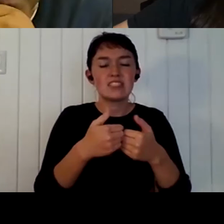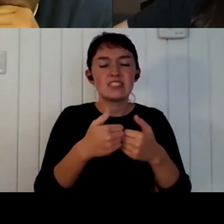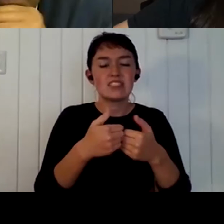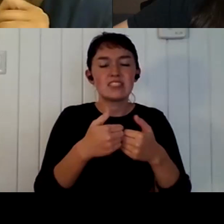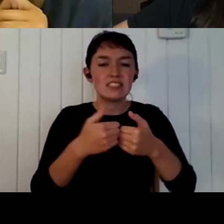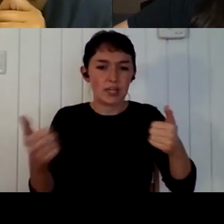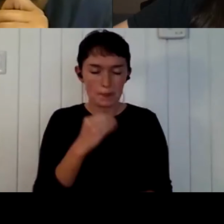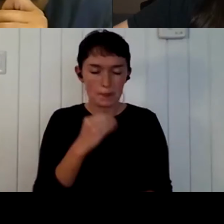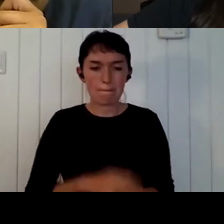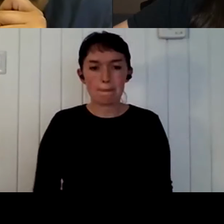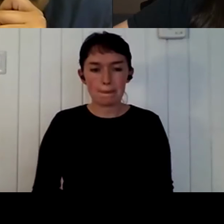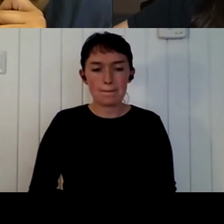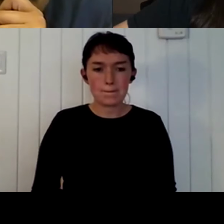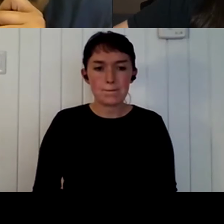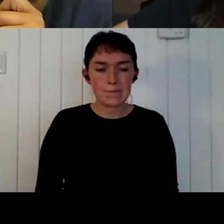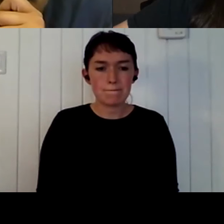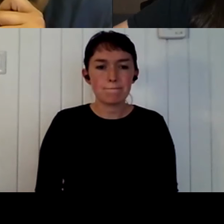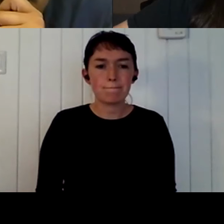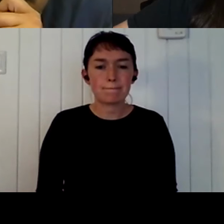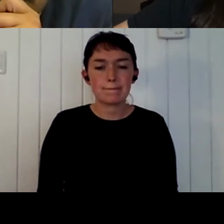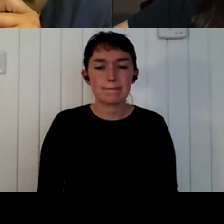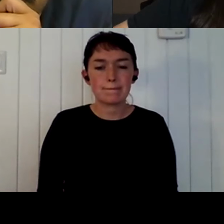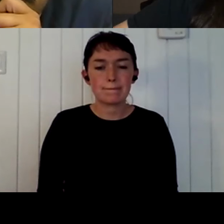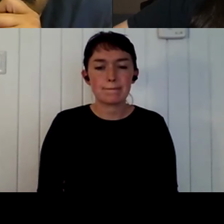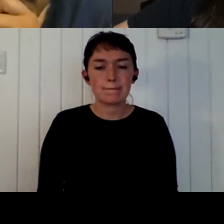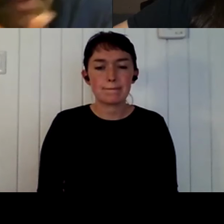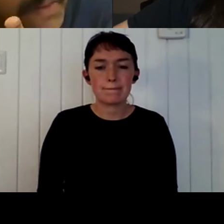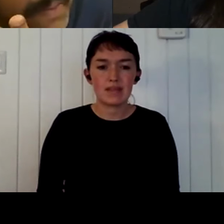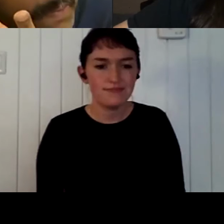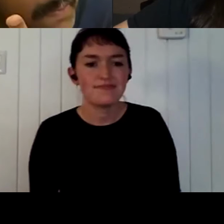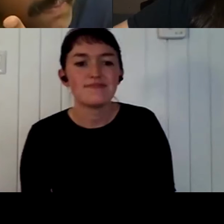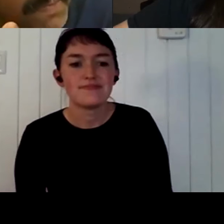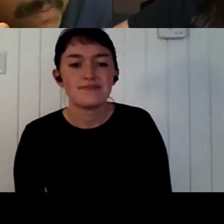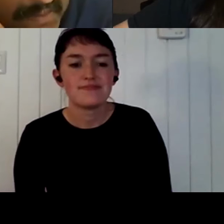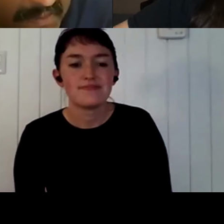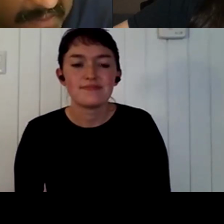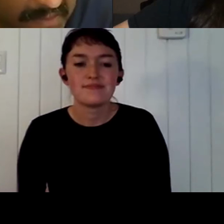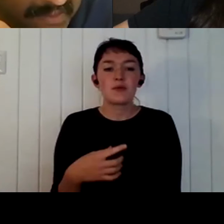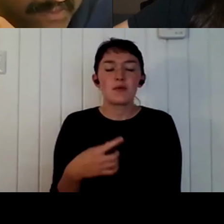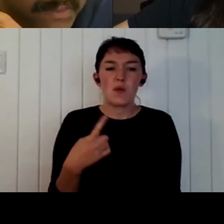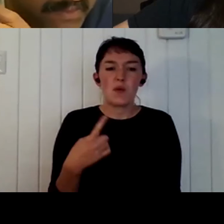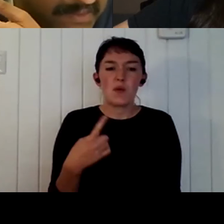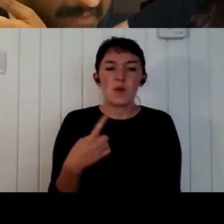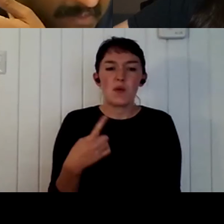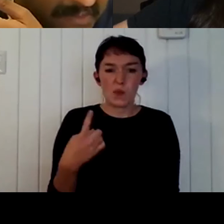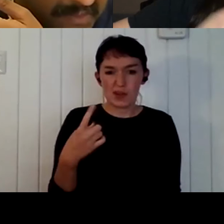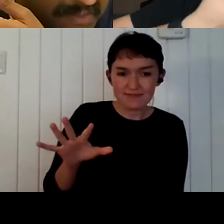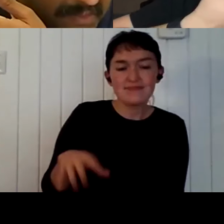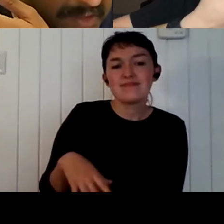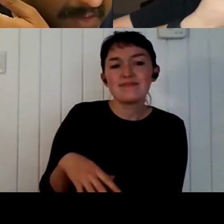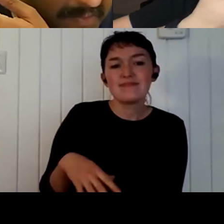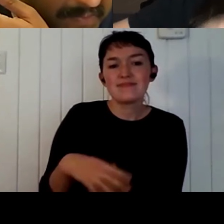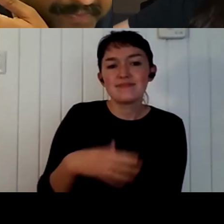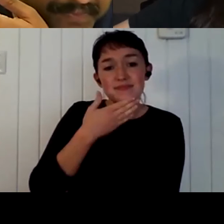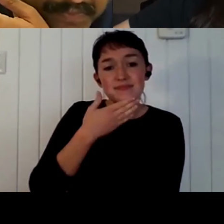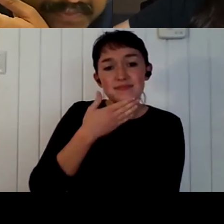things that is always, this is sort of separate from sleep, but it's always better, it's always worse